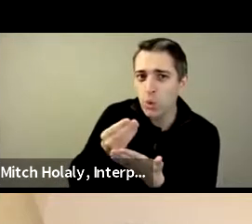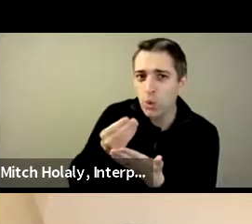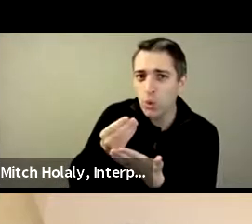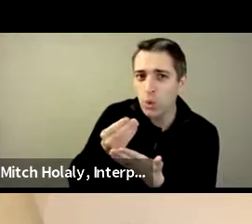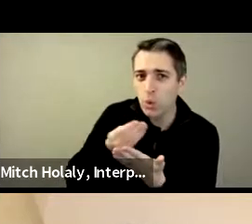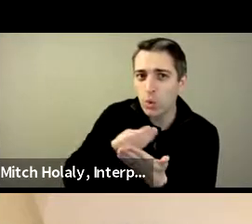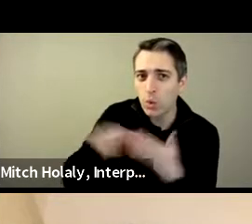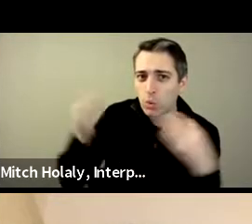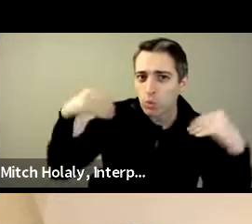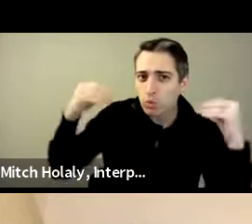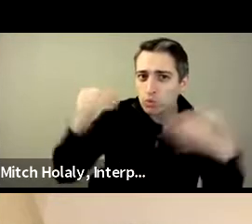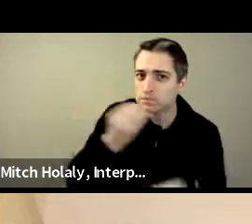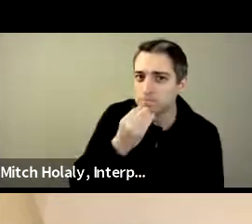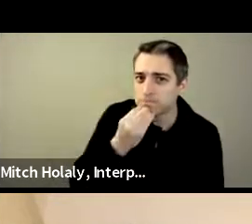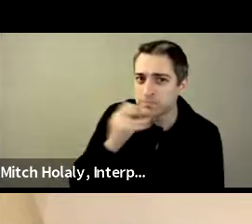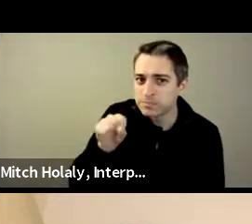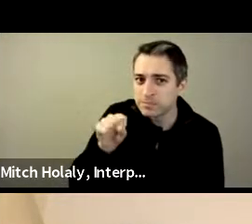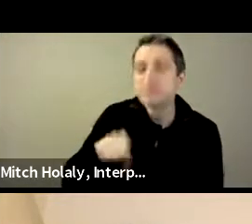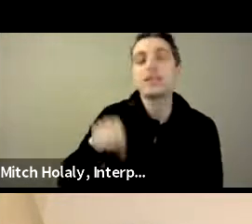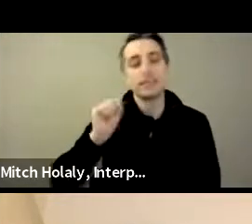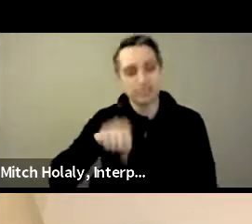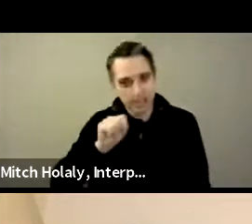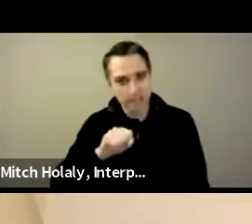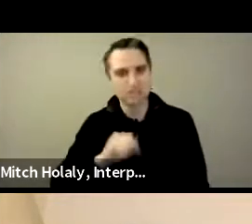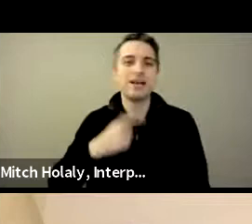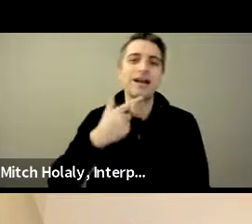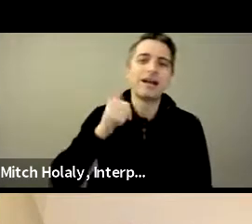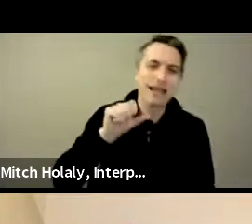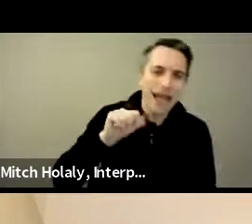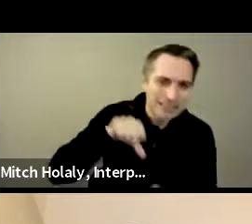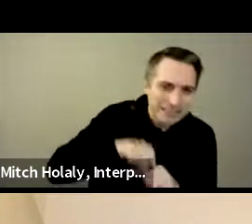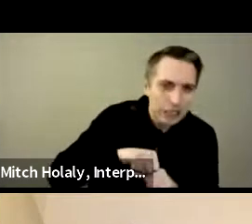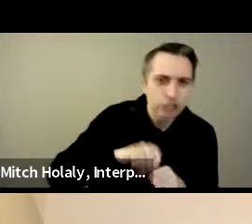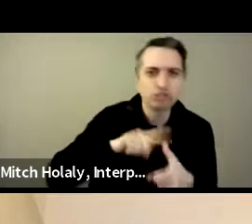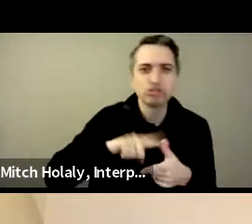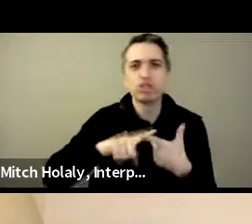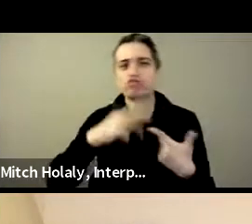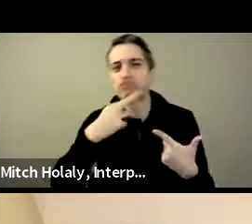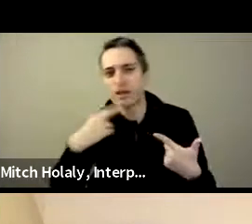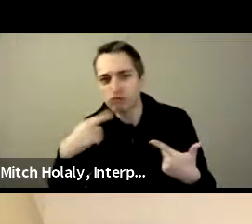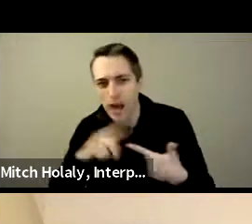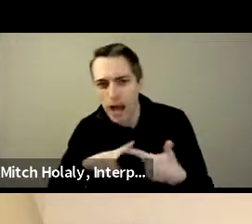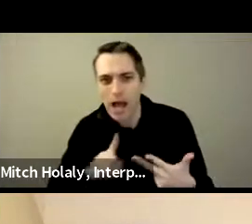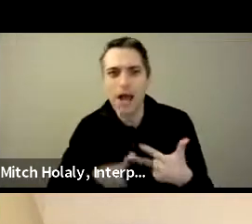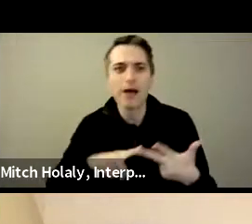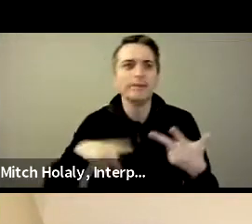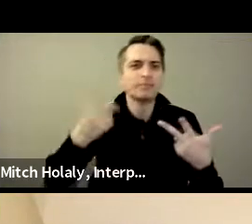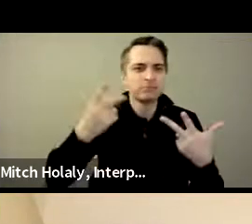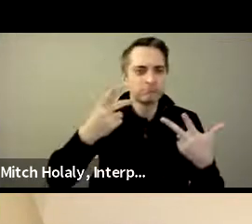exactly. Entrepreneurs, gas station, restaurants, grocery stores, yes.